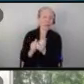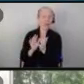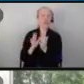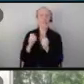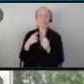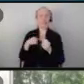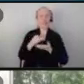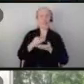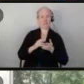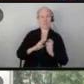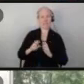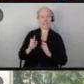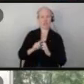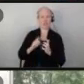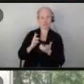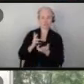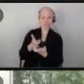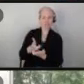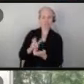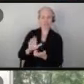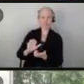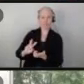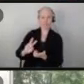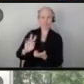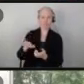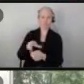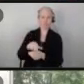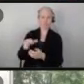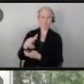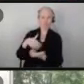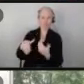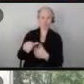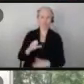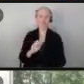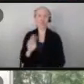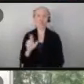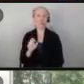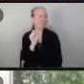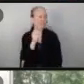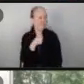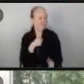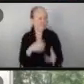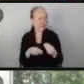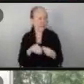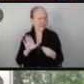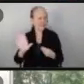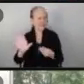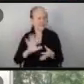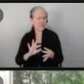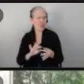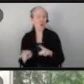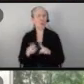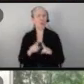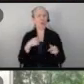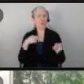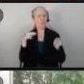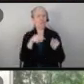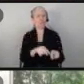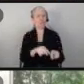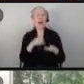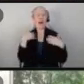And as a complement to what Dr. Howard's saying, we also collect specifically the behavioral health and performance impacts on things